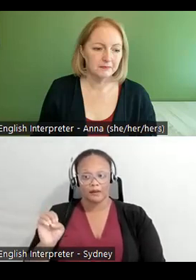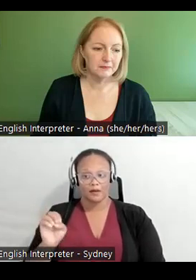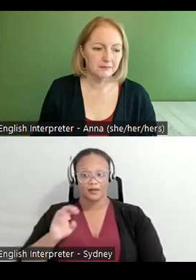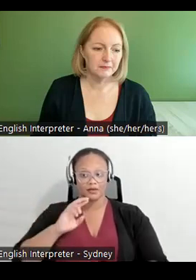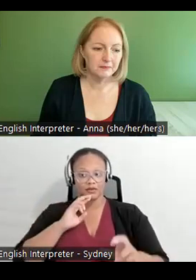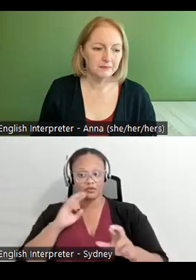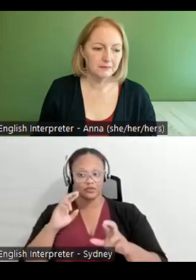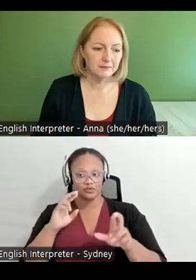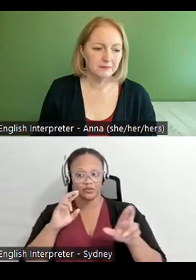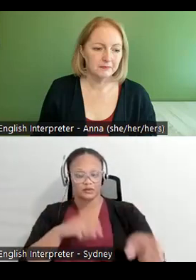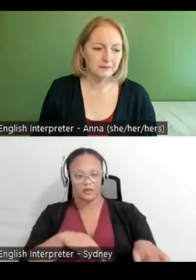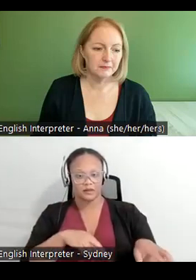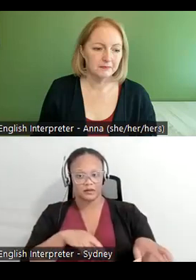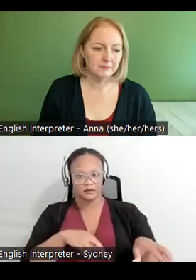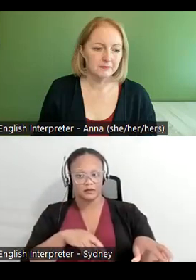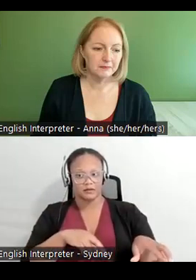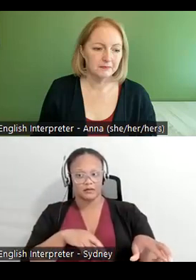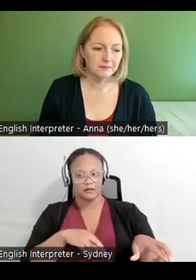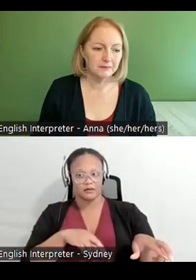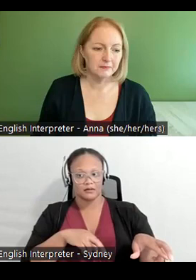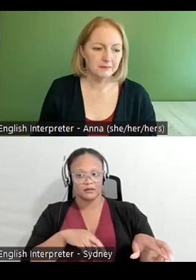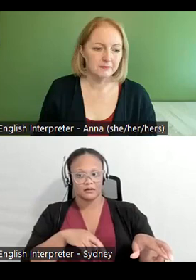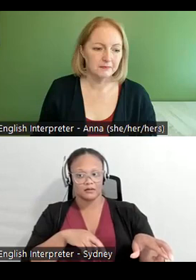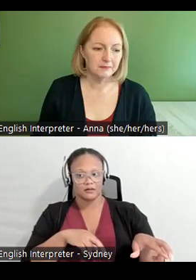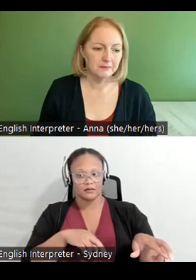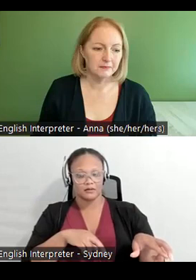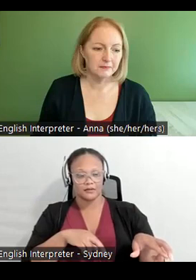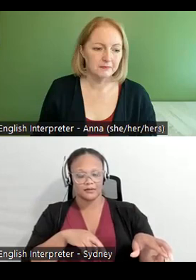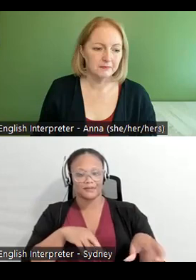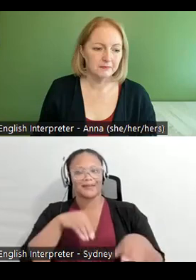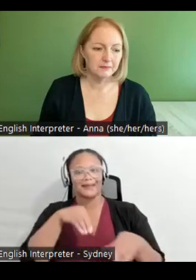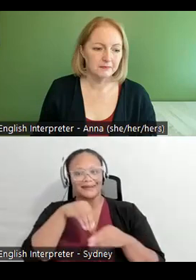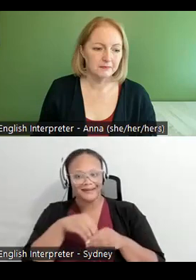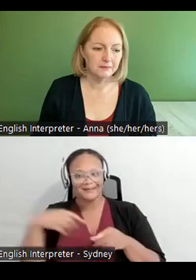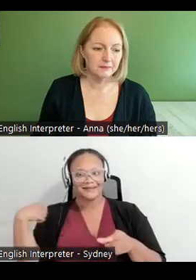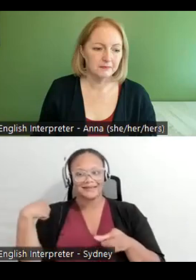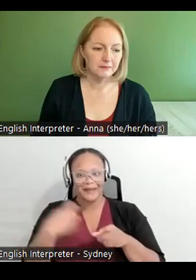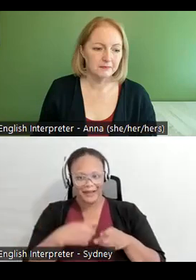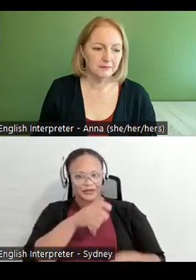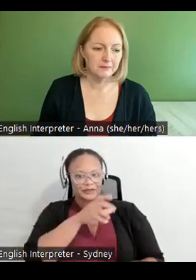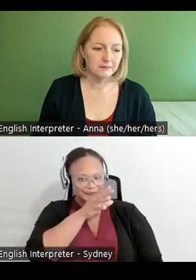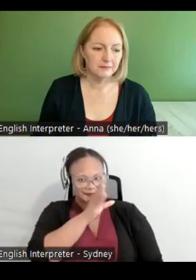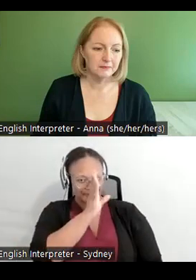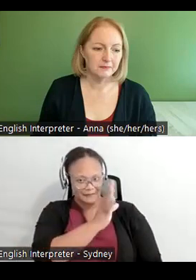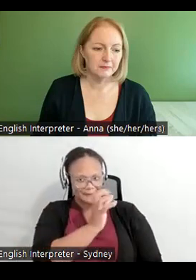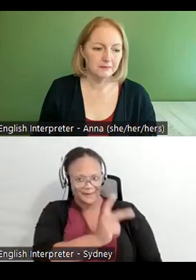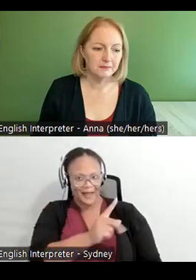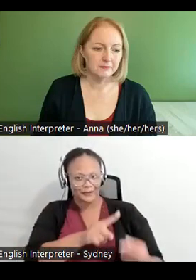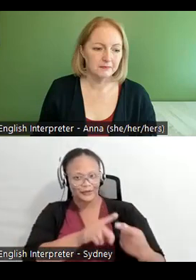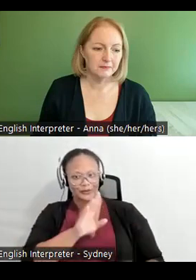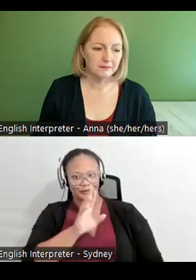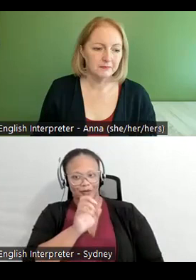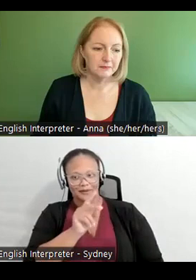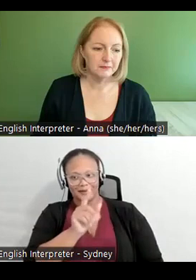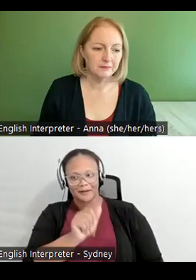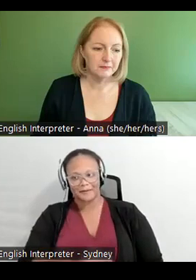ve que hubo muchos expedientes este último año. So, you know, this last year we had a lot of files,